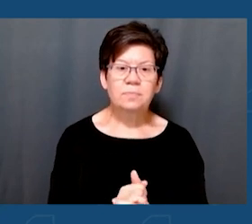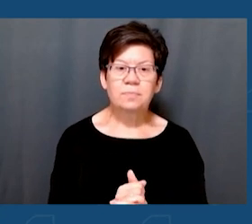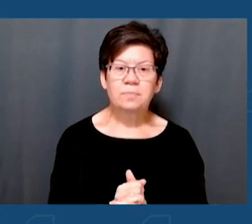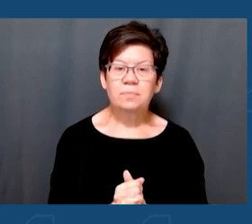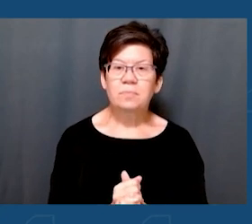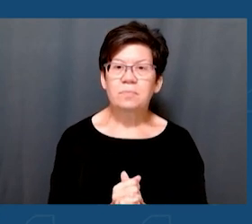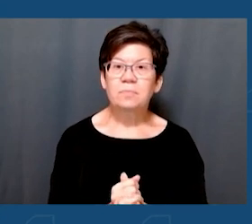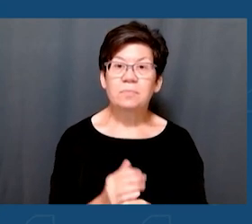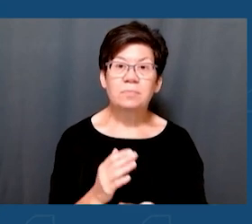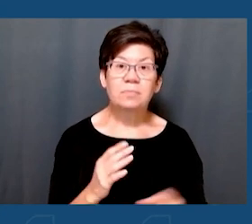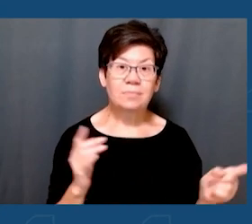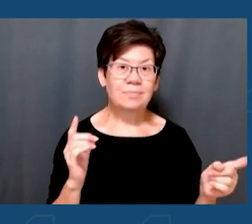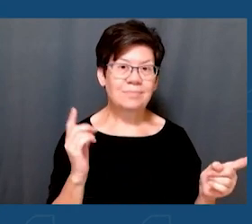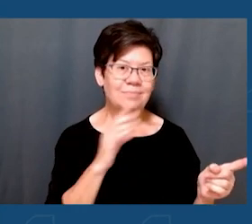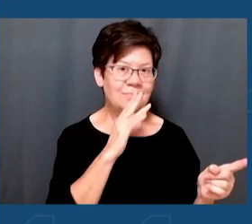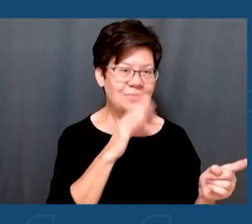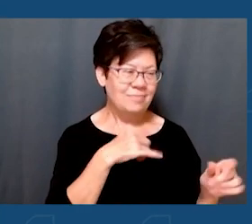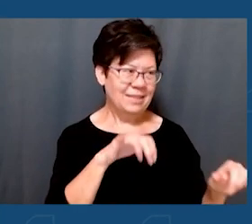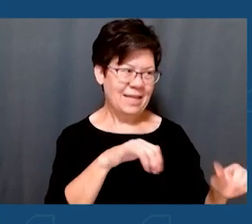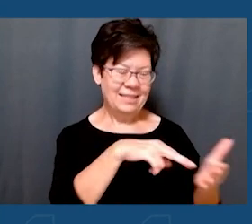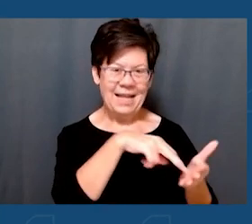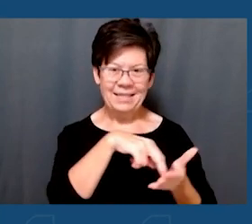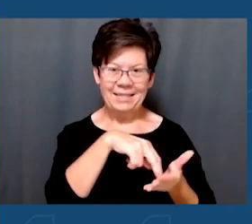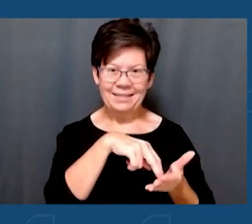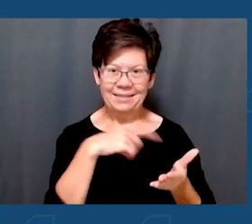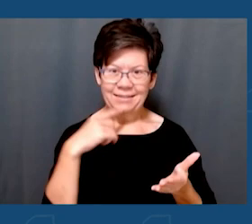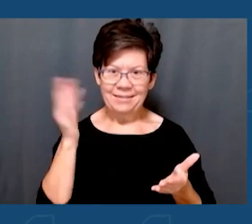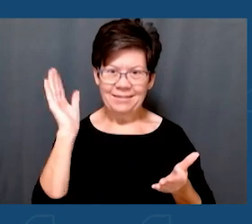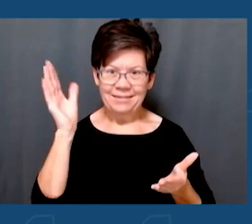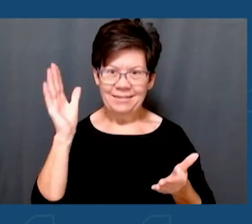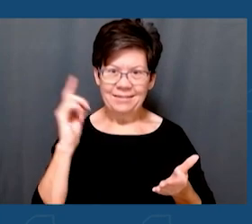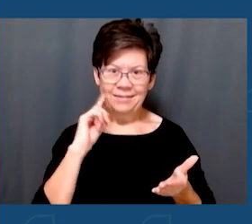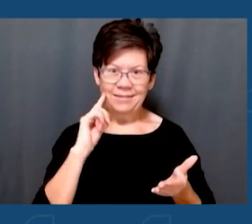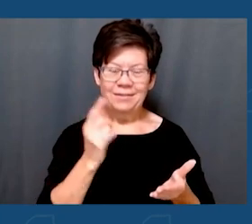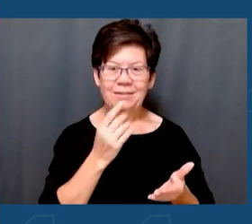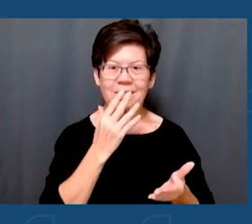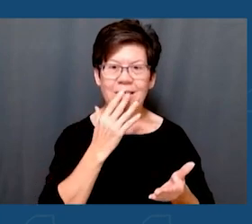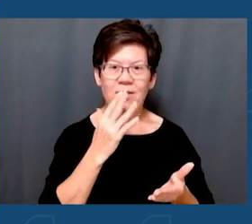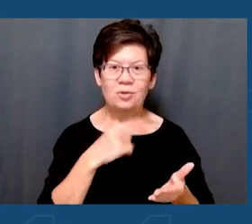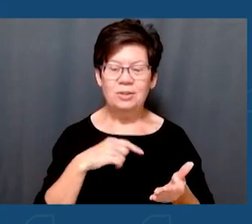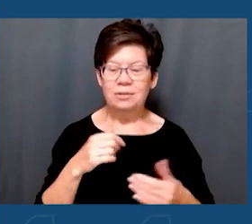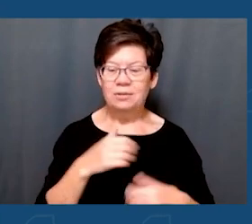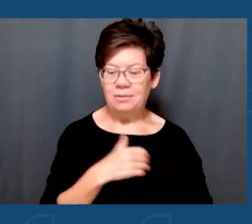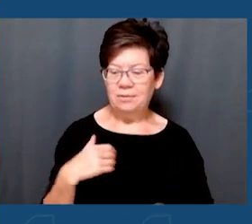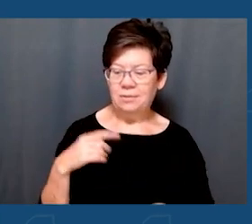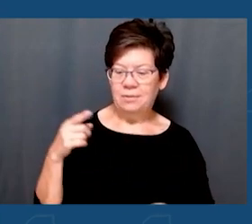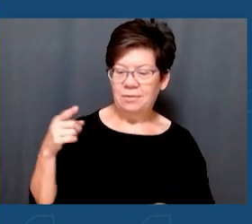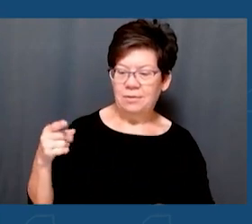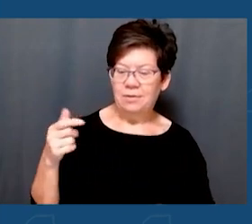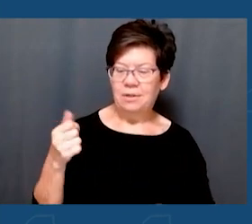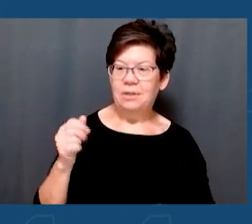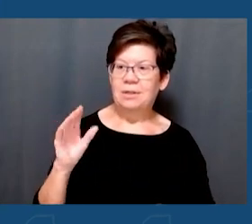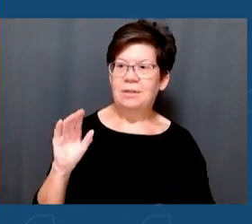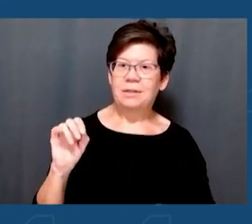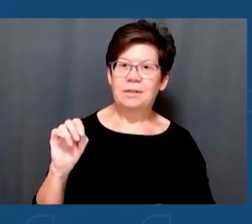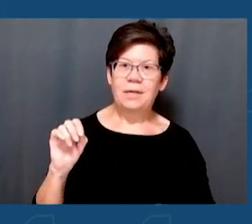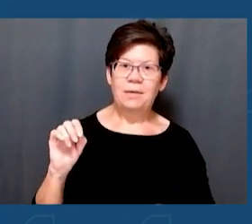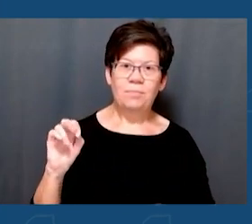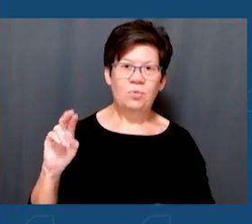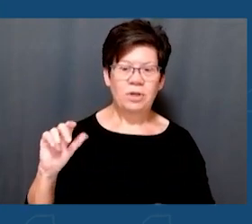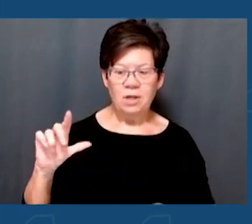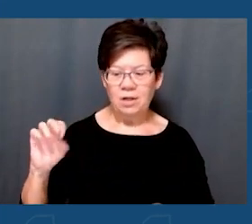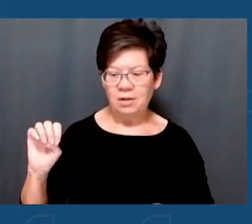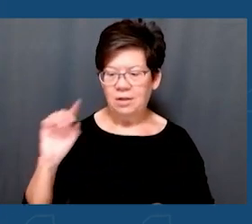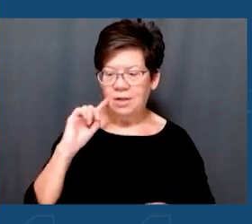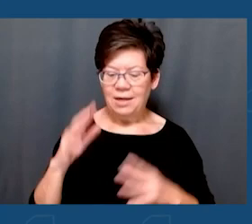Please remain standing for the presentation of the colors by the members of the Gabriel A. Rodriguez American